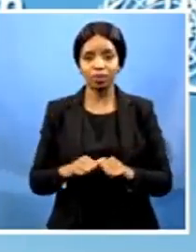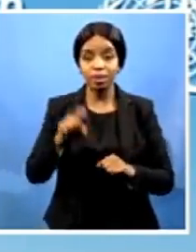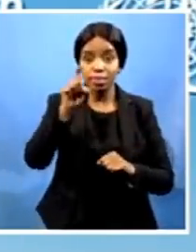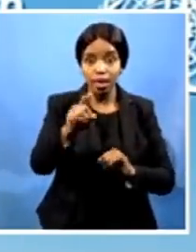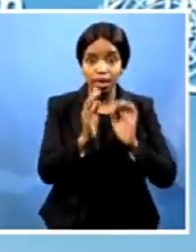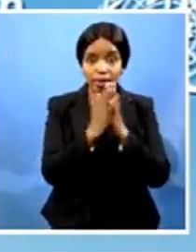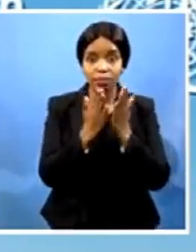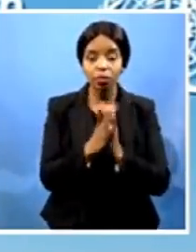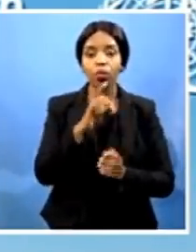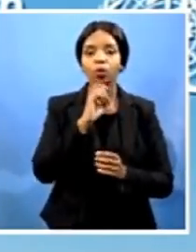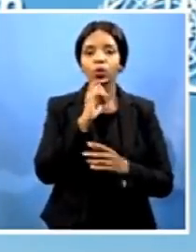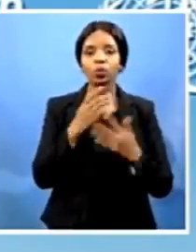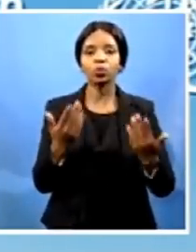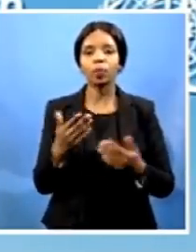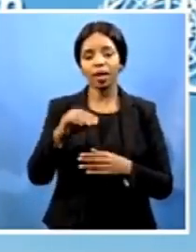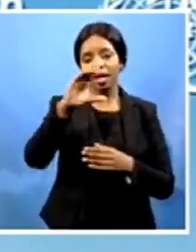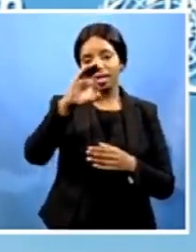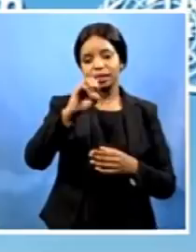Yemen, Iraq, Greece, and Nigeria.